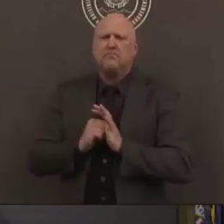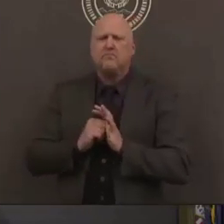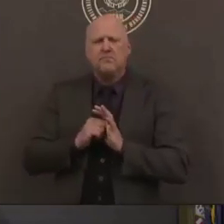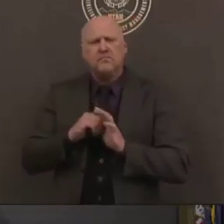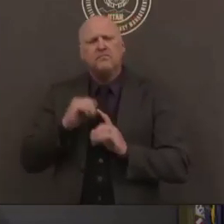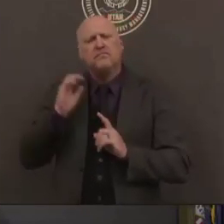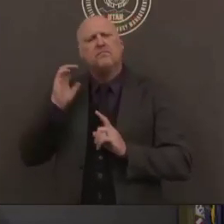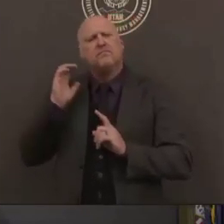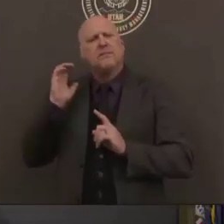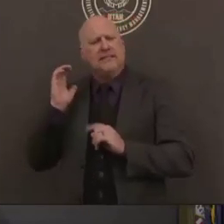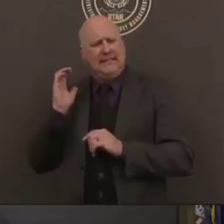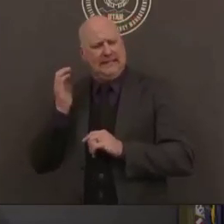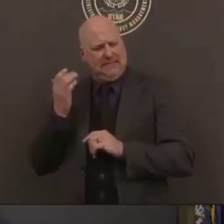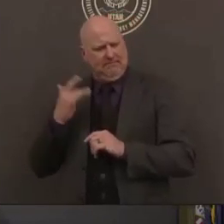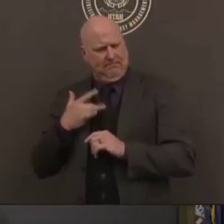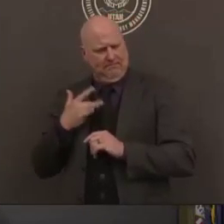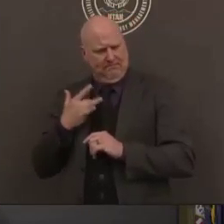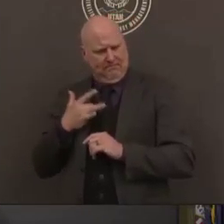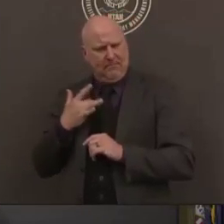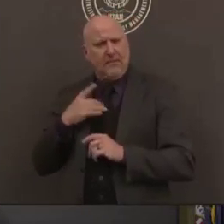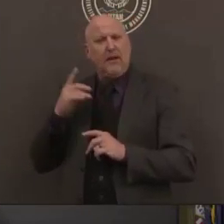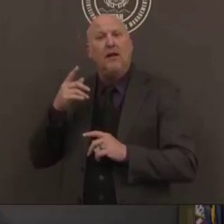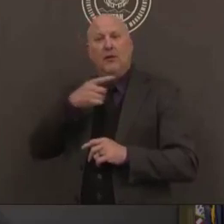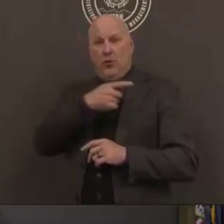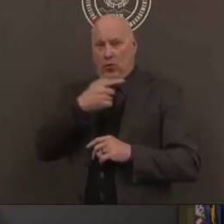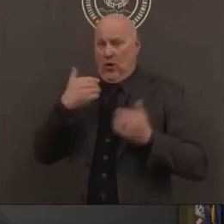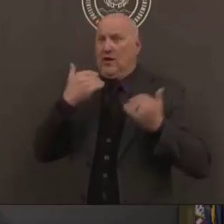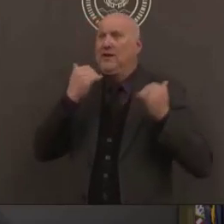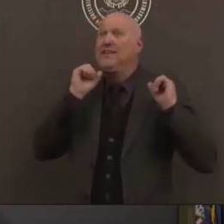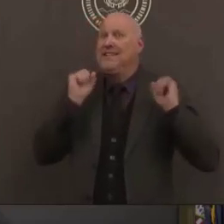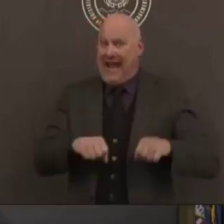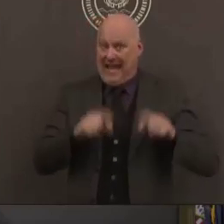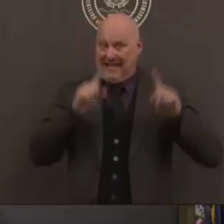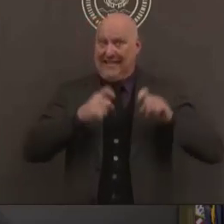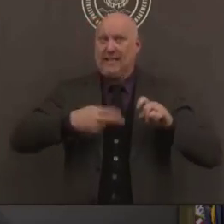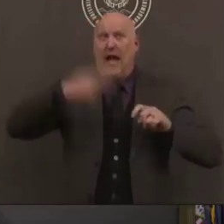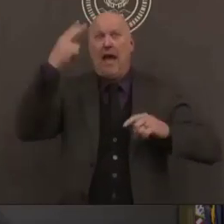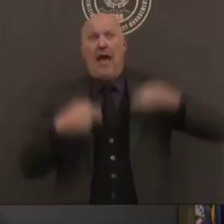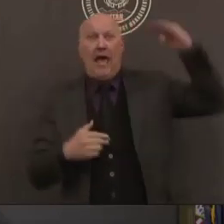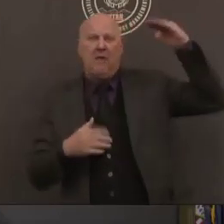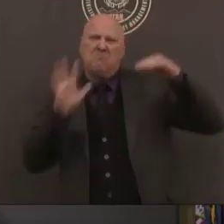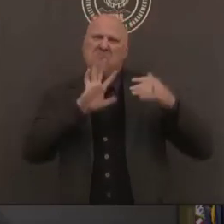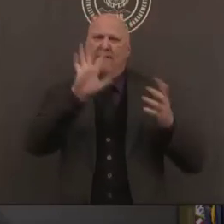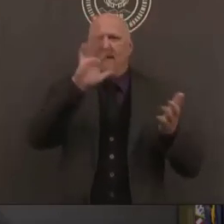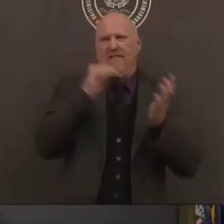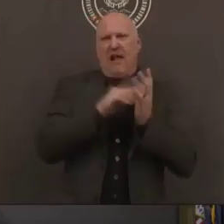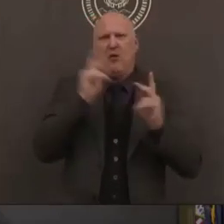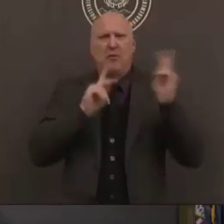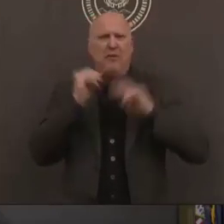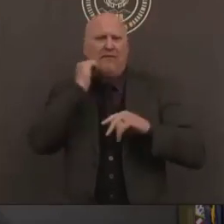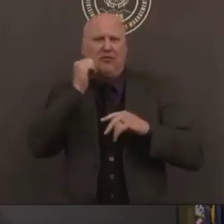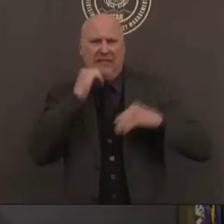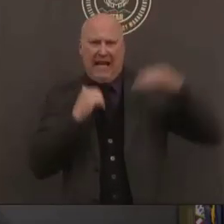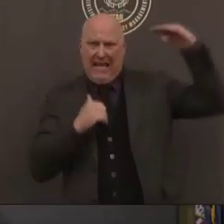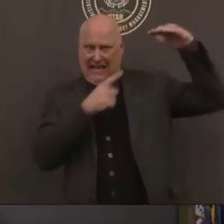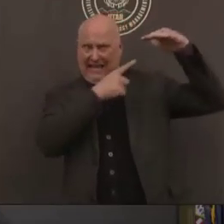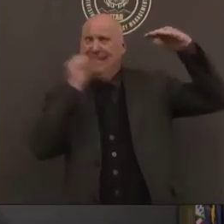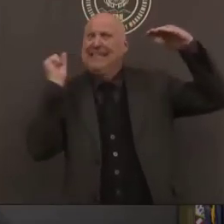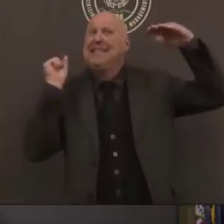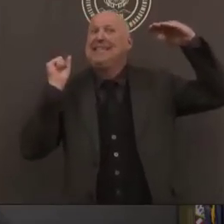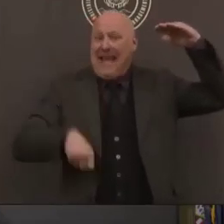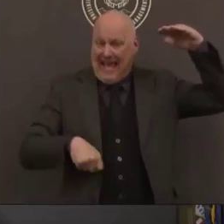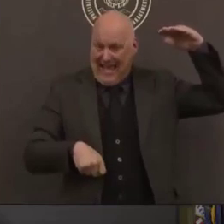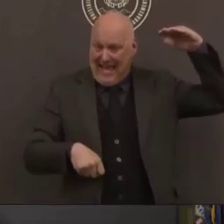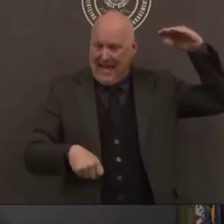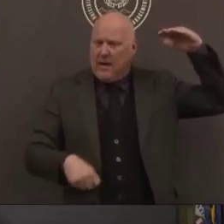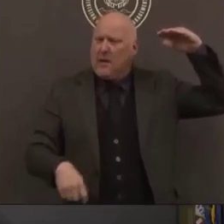got this increased capacity for testing that's around 4,000 or so, but we're not reaching that. It's been around